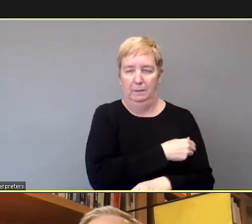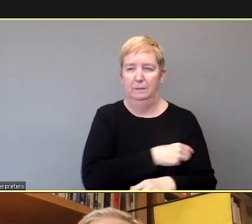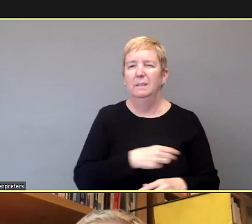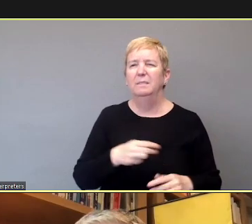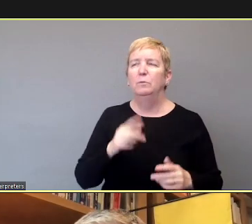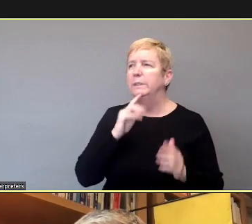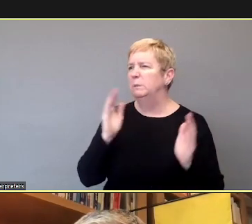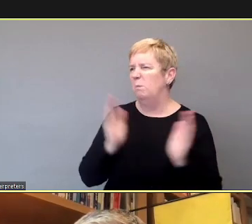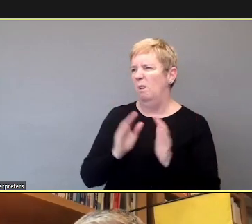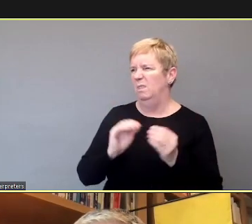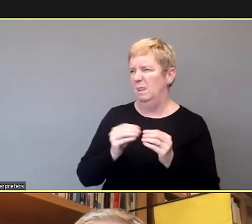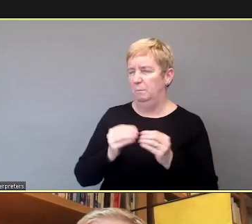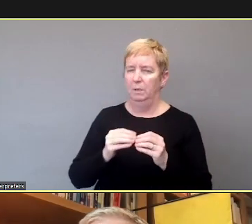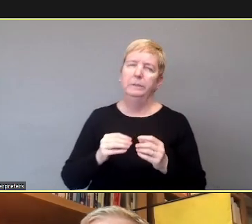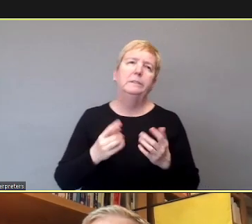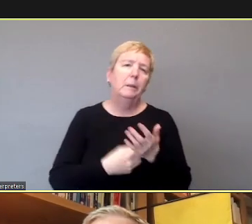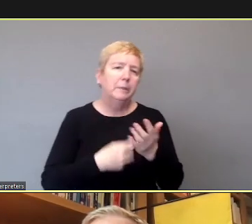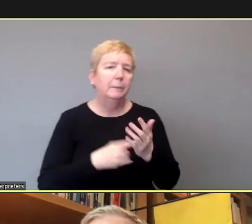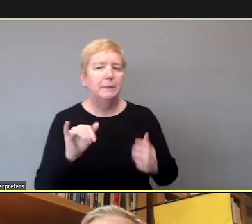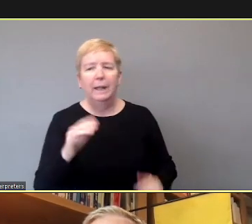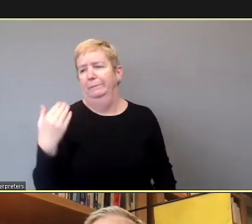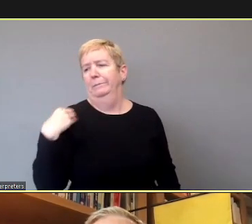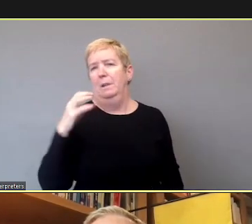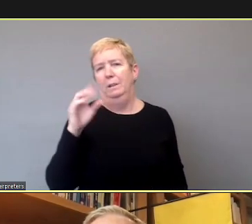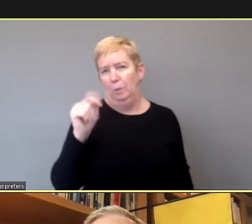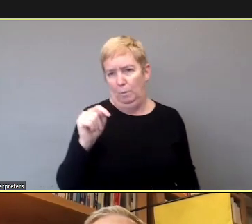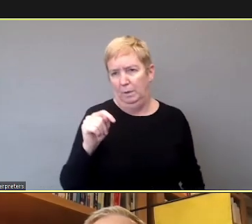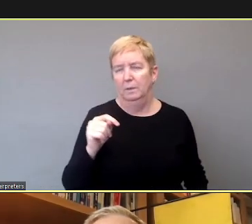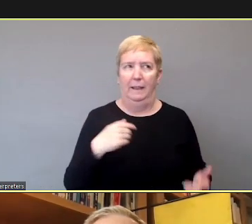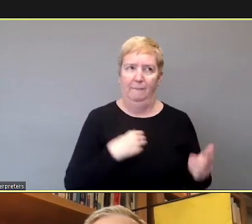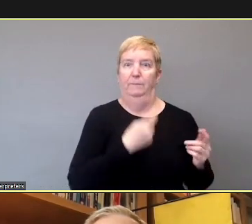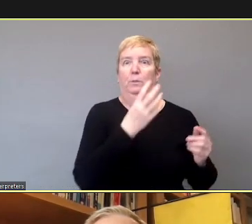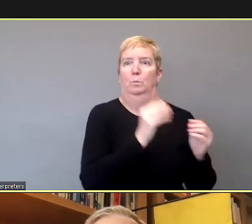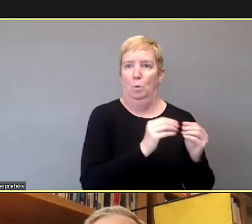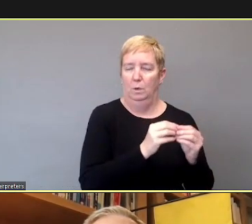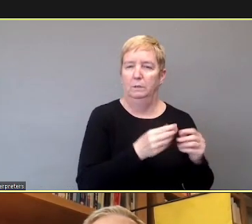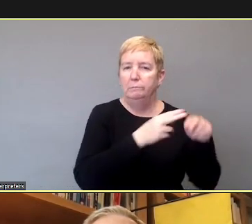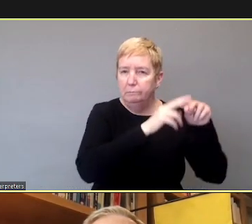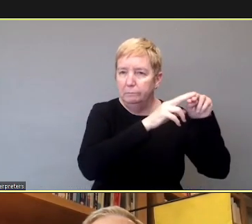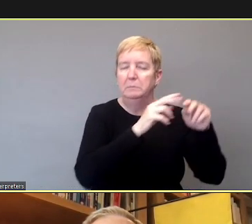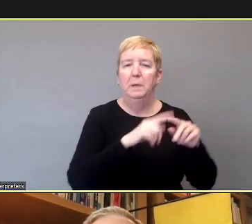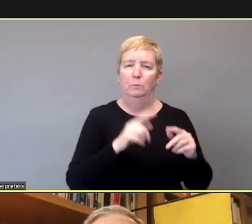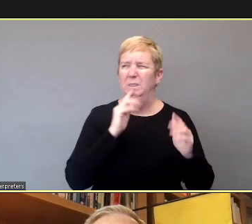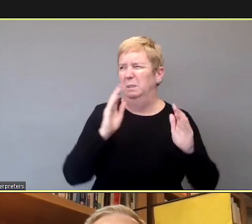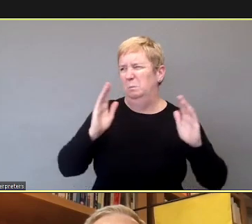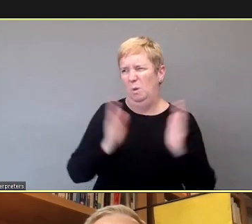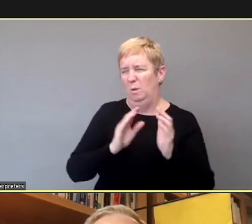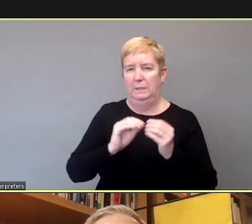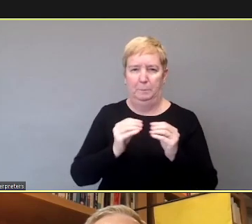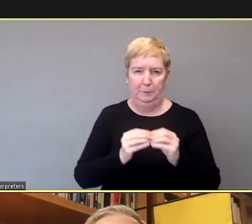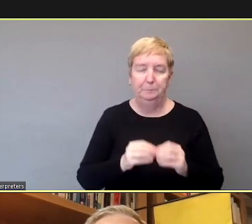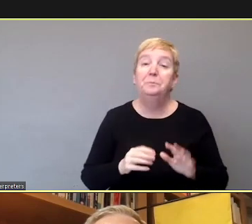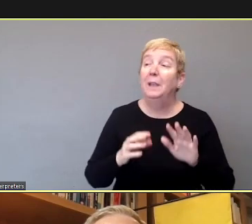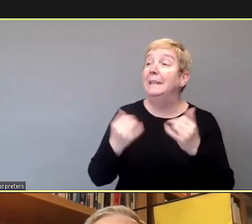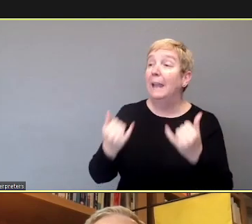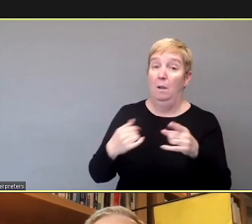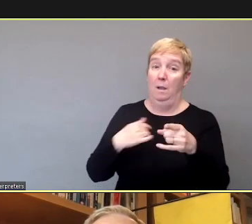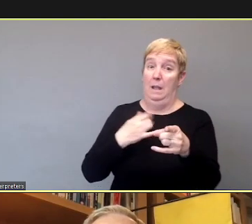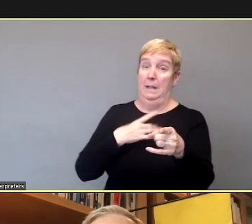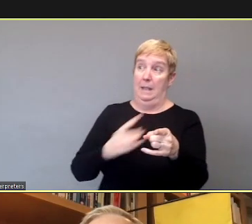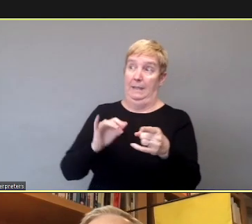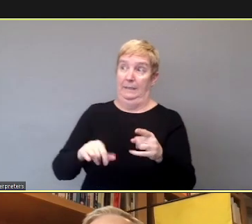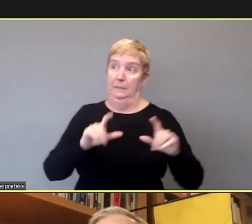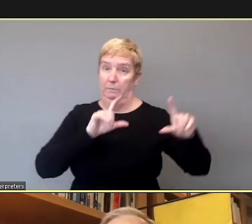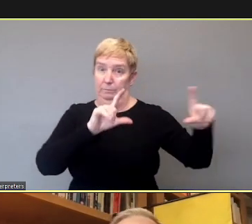but continuously low numbers. And then lastly, going really quickly here, I like this graph as well.